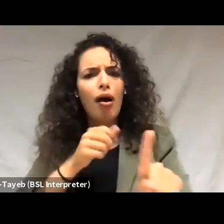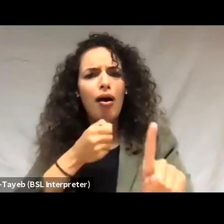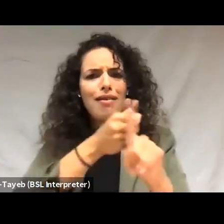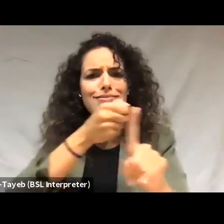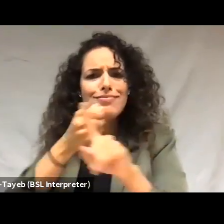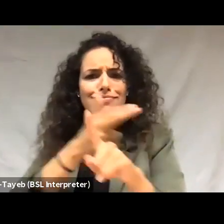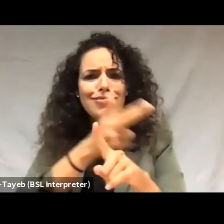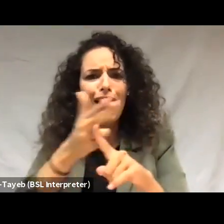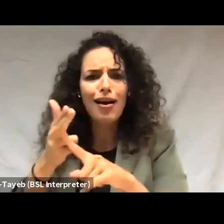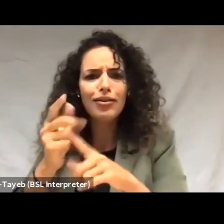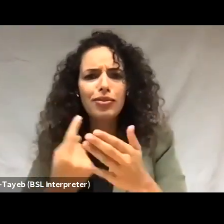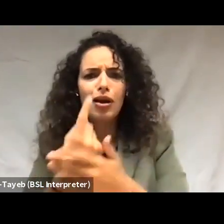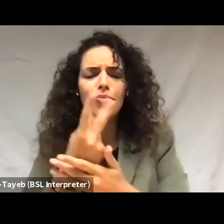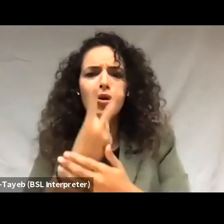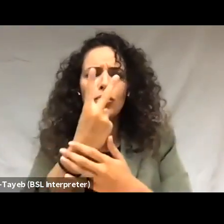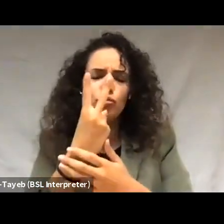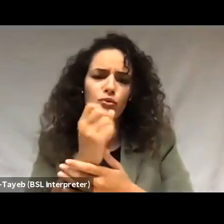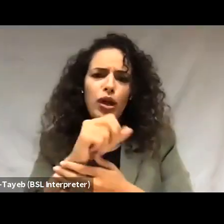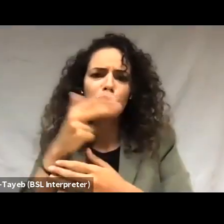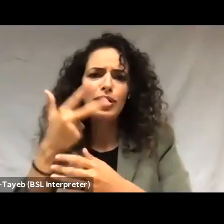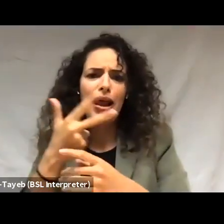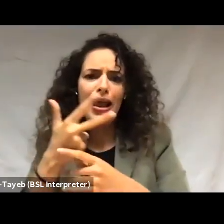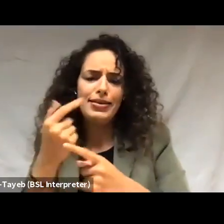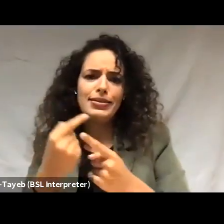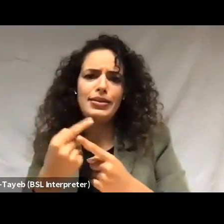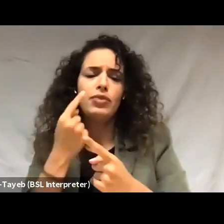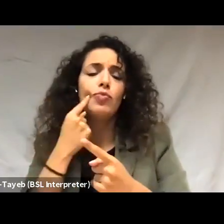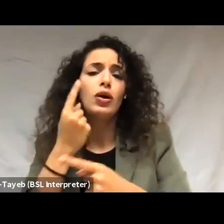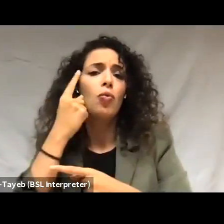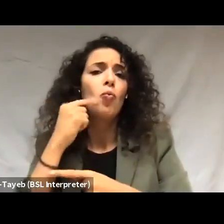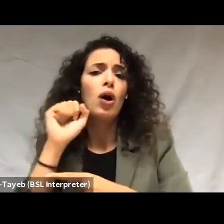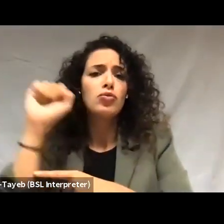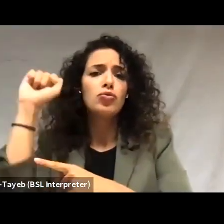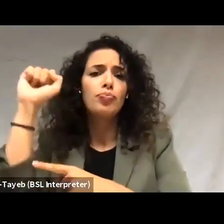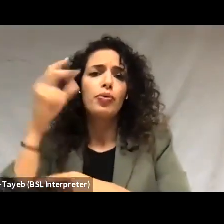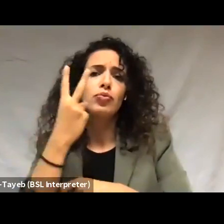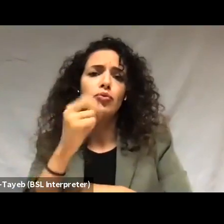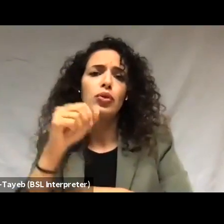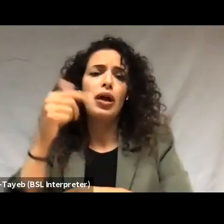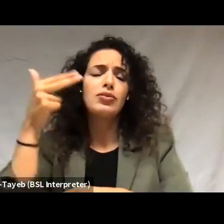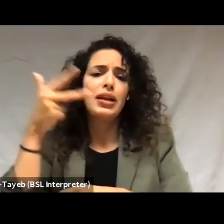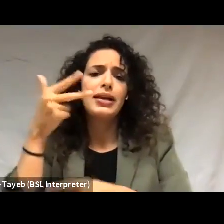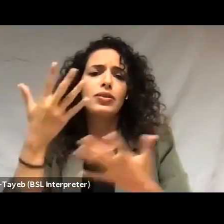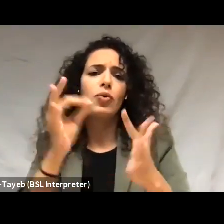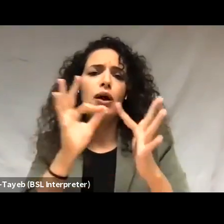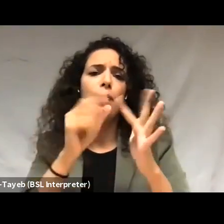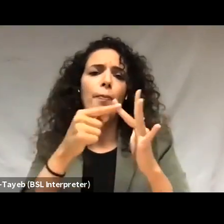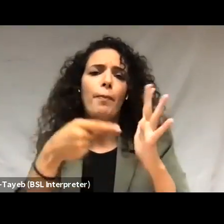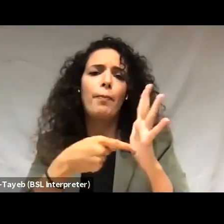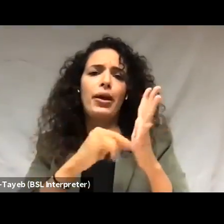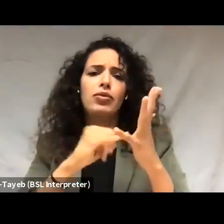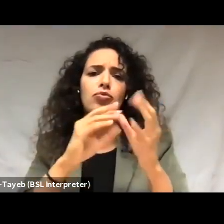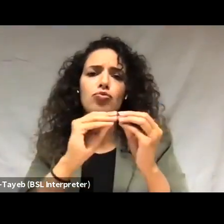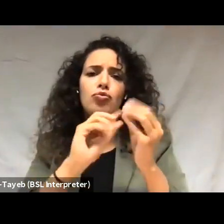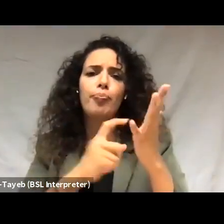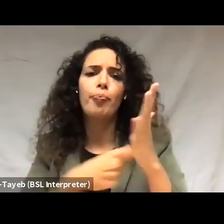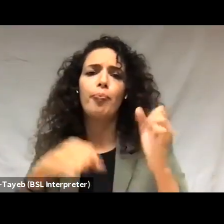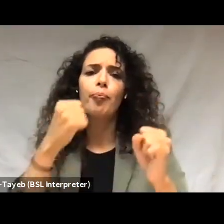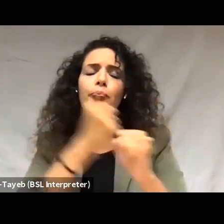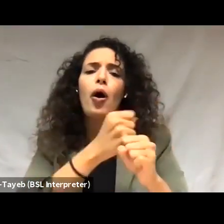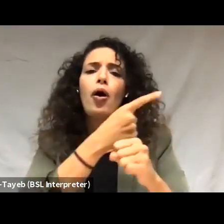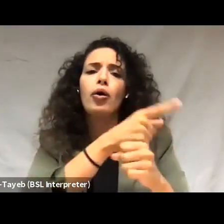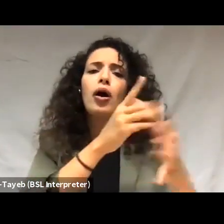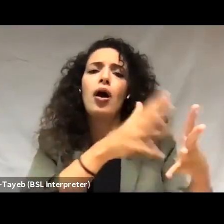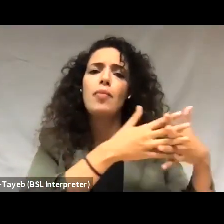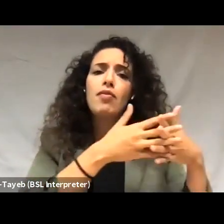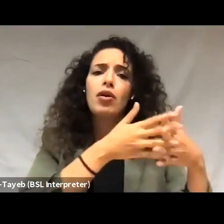2018. One by a white supremacist in October 2018 in Pittsburgh, US, who burst into a synagogue